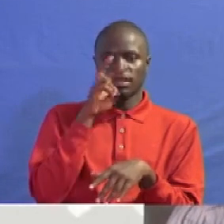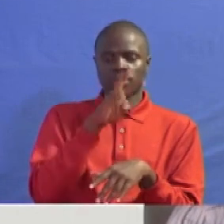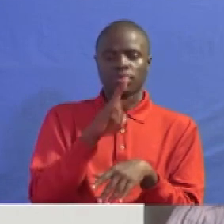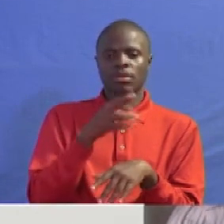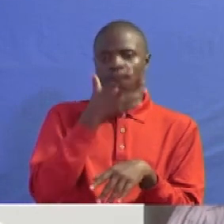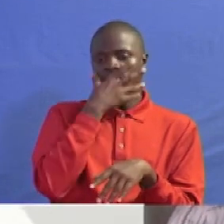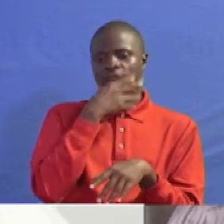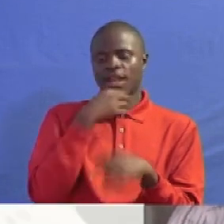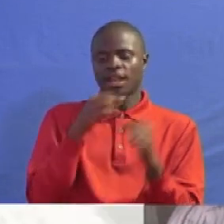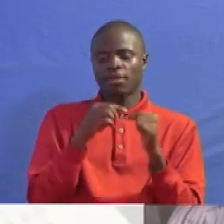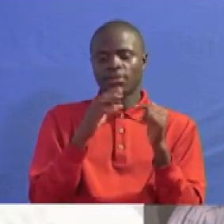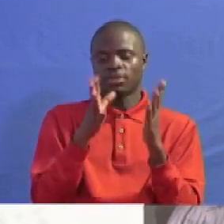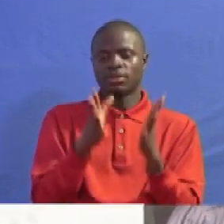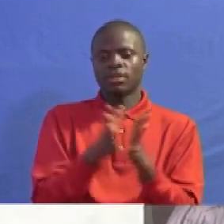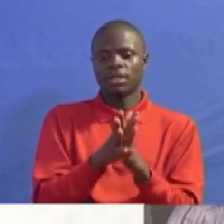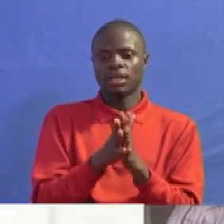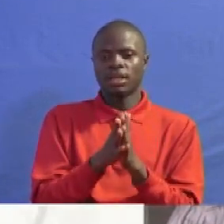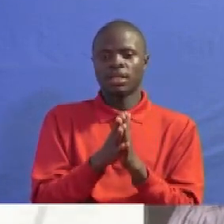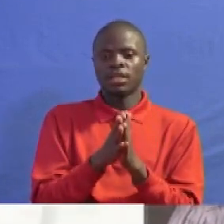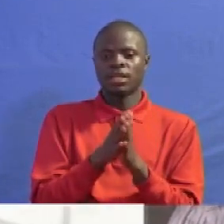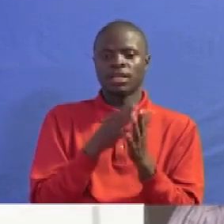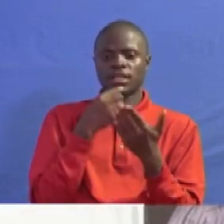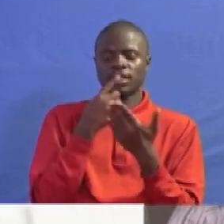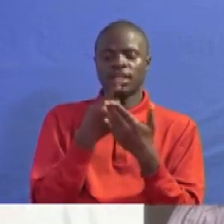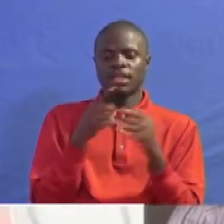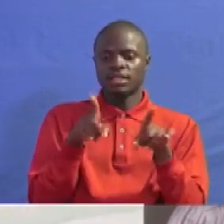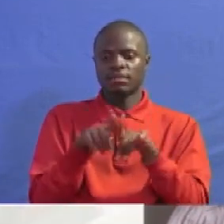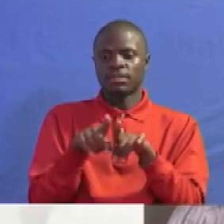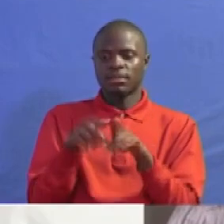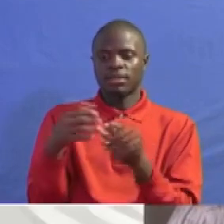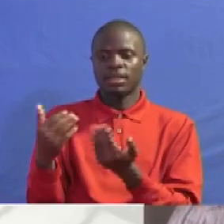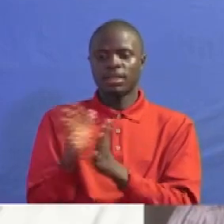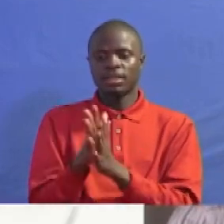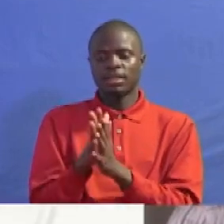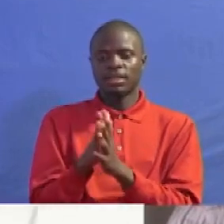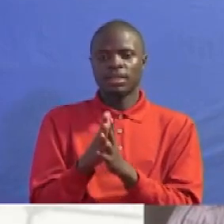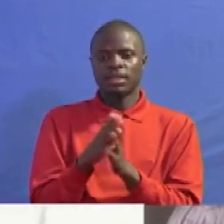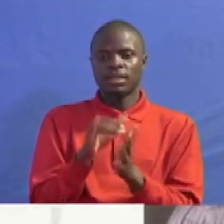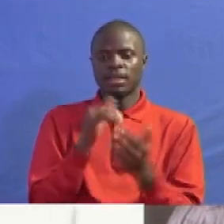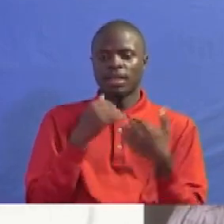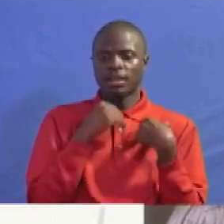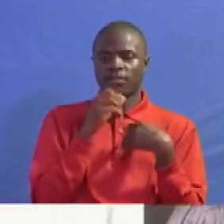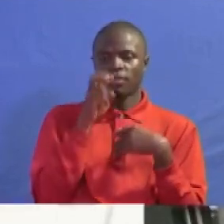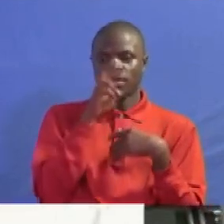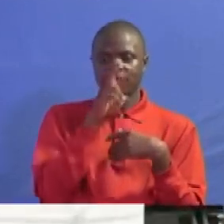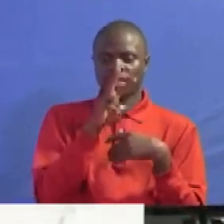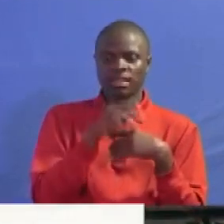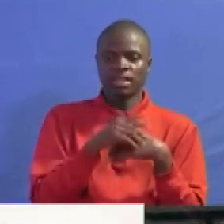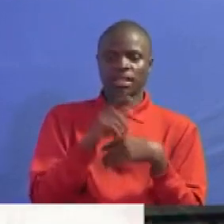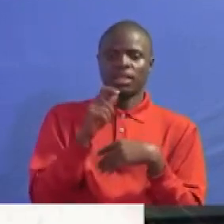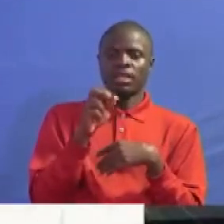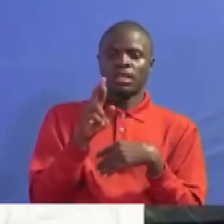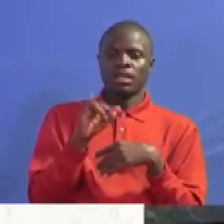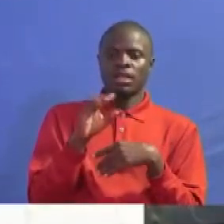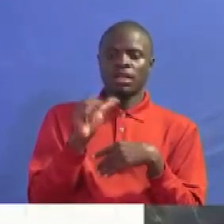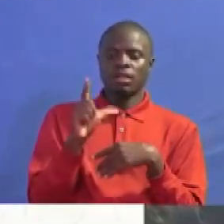Raila Odinga, Mheshimiwa Prime Minister, amesema the same thing nilisema. Sijaona ameitwa tribalist.